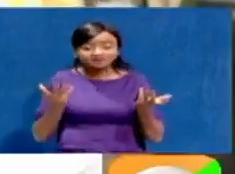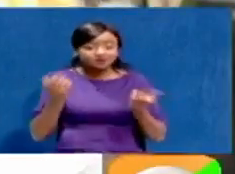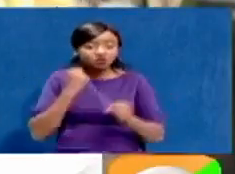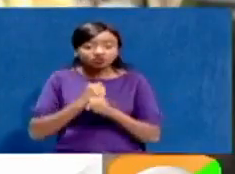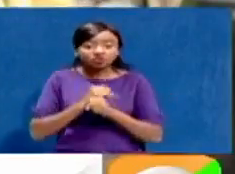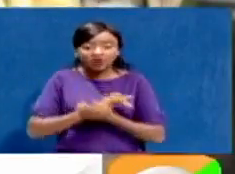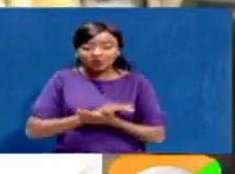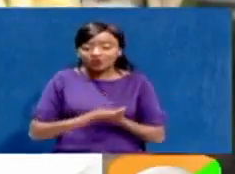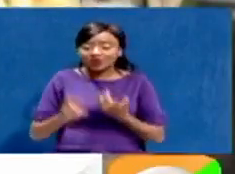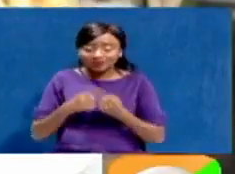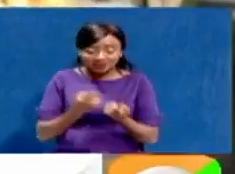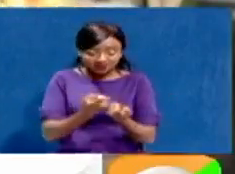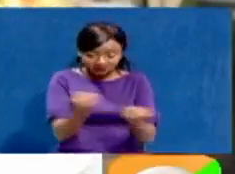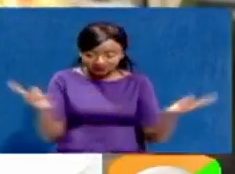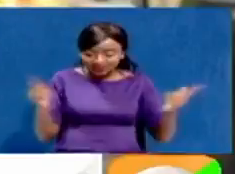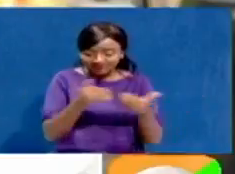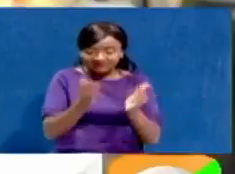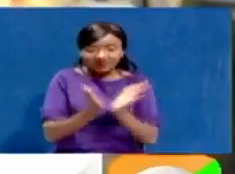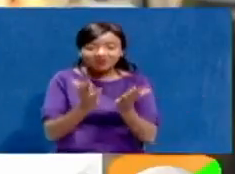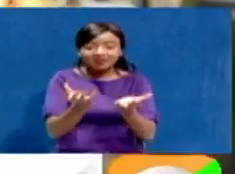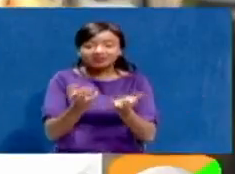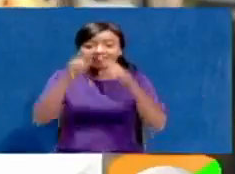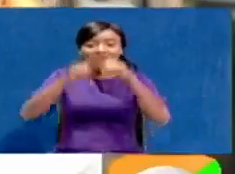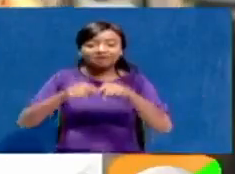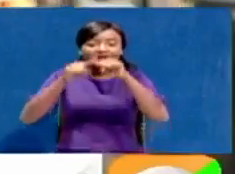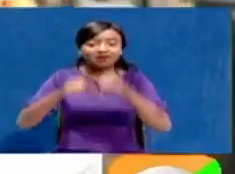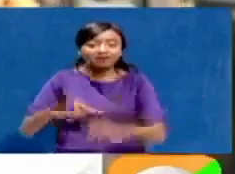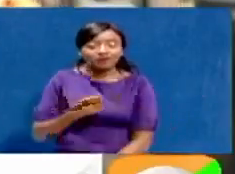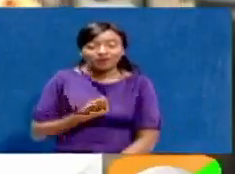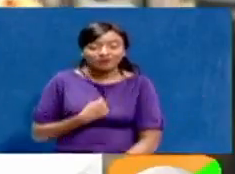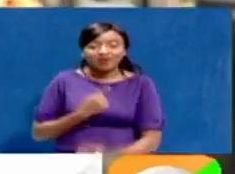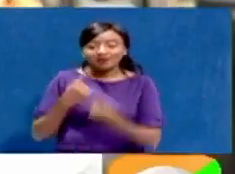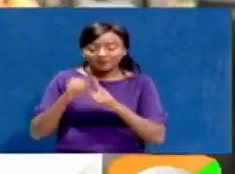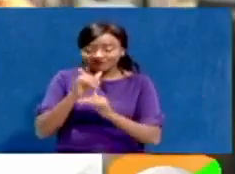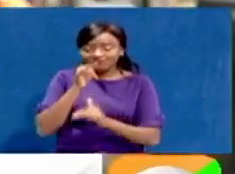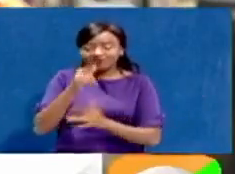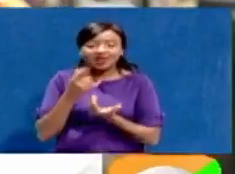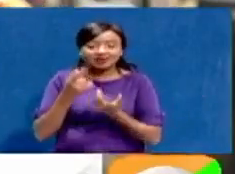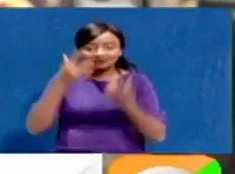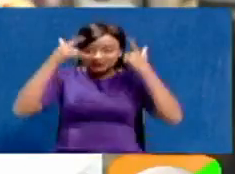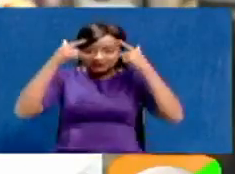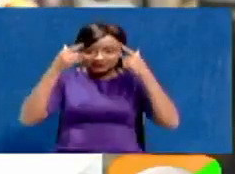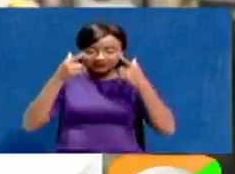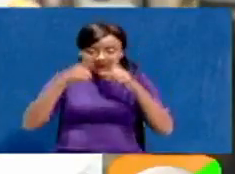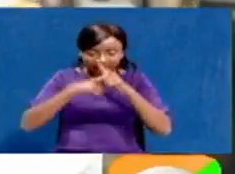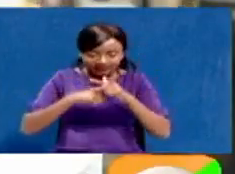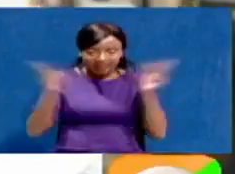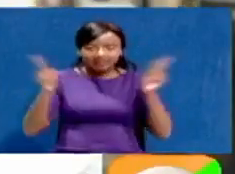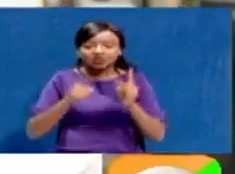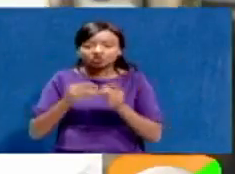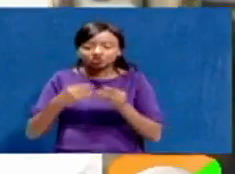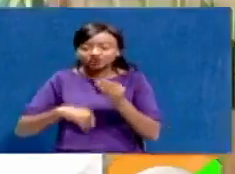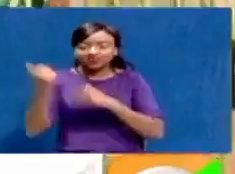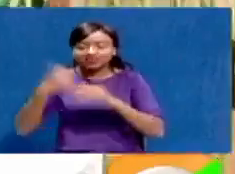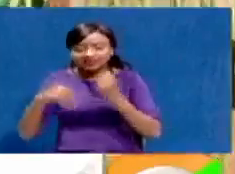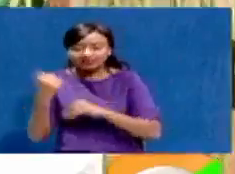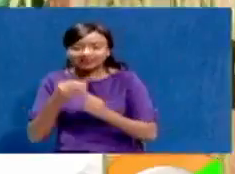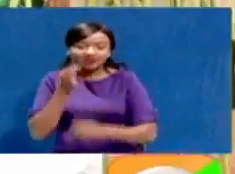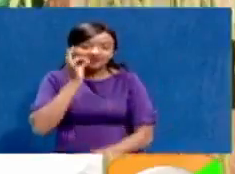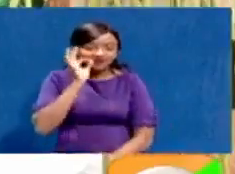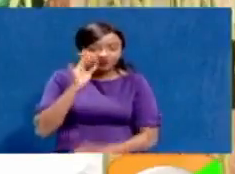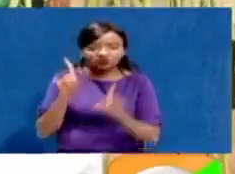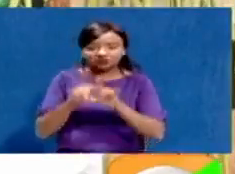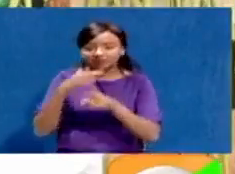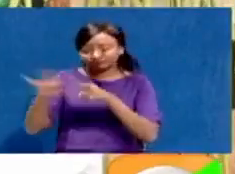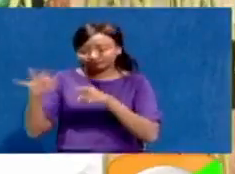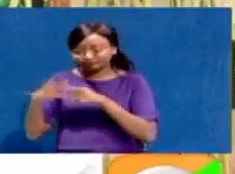has a task to cater for his family's needs. It is for that reason that he has embarked on selling fruits and vegetables to earn a living. Instead